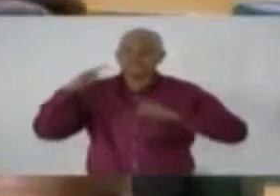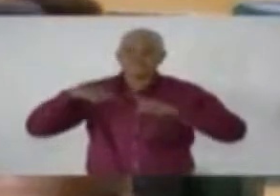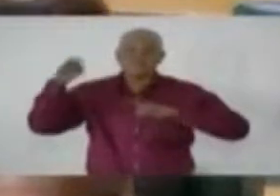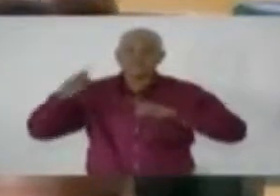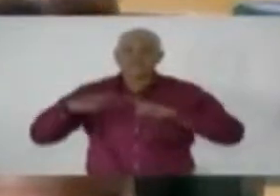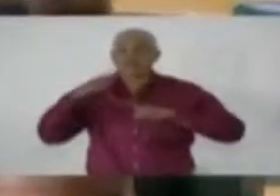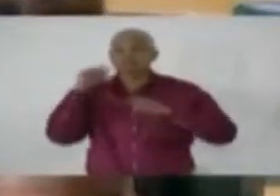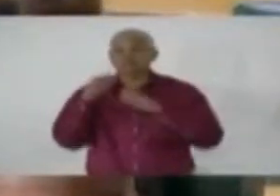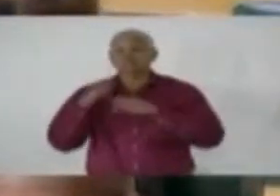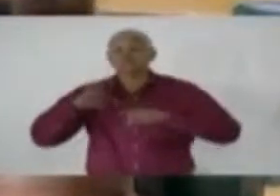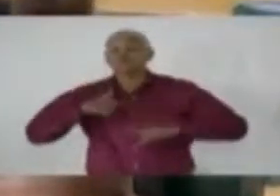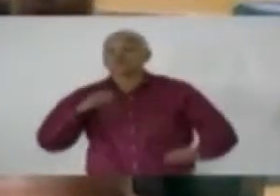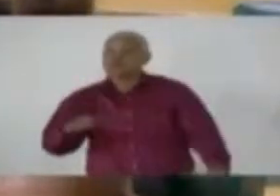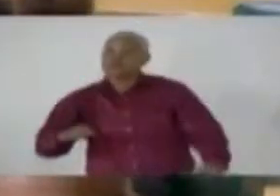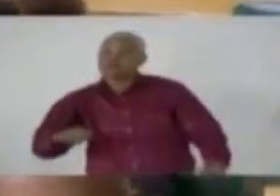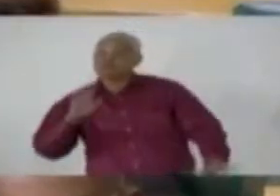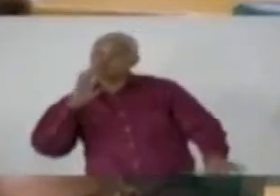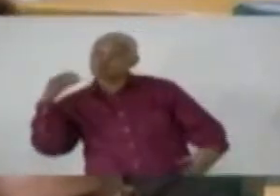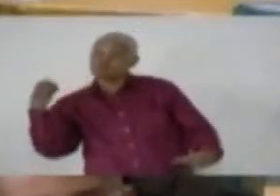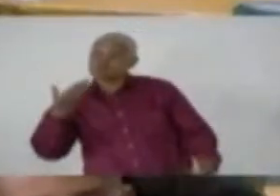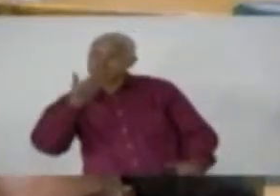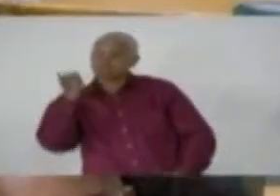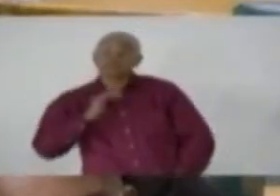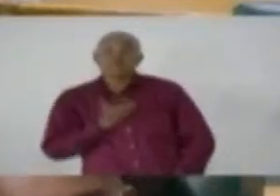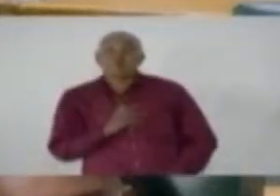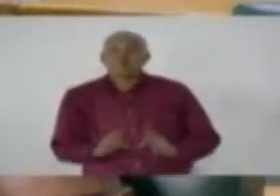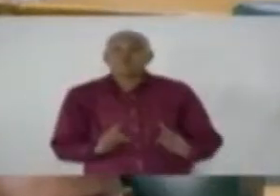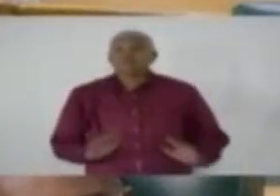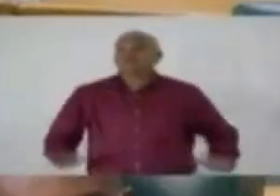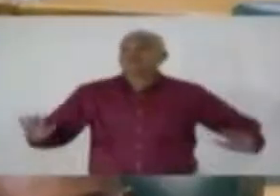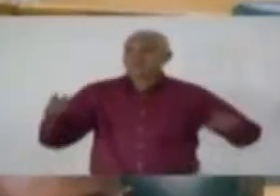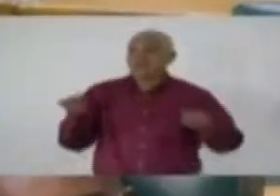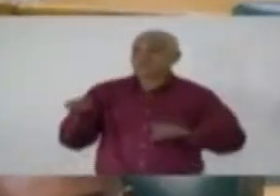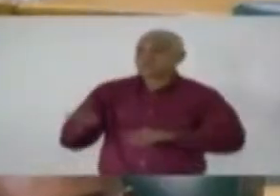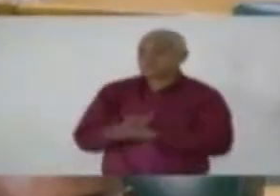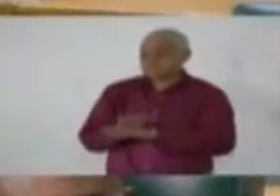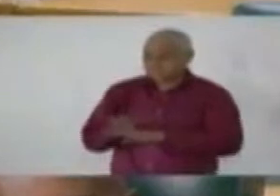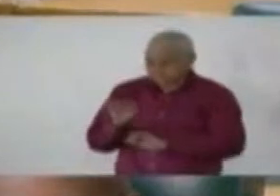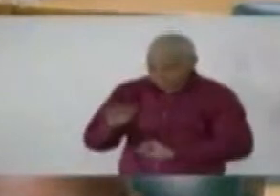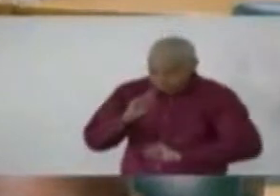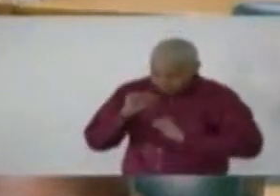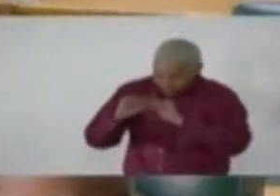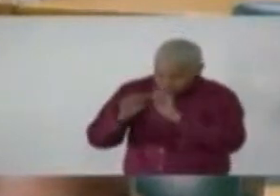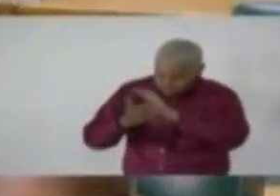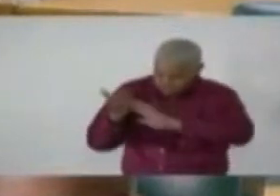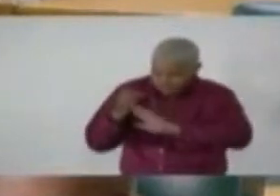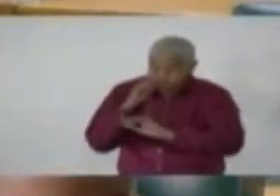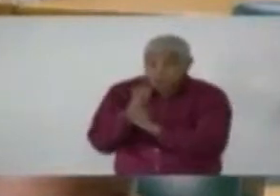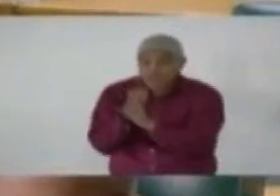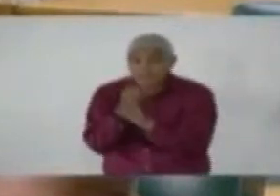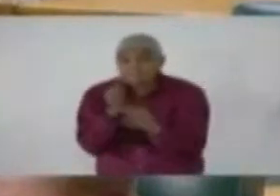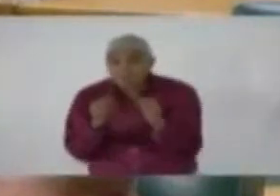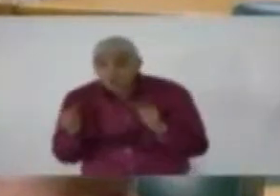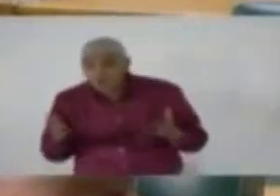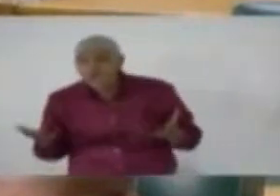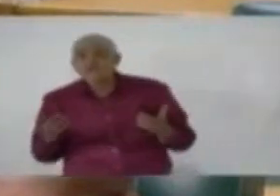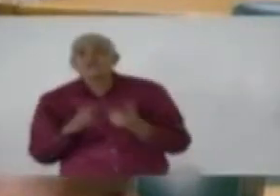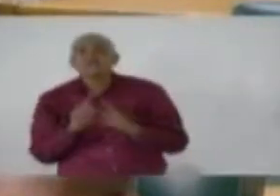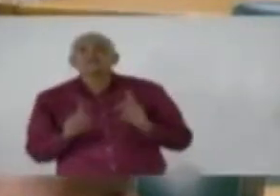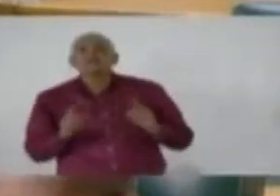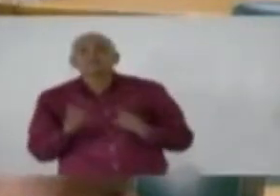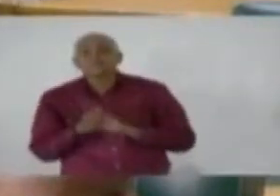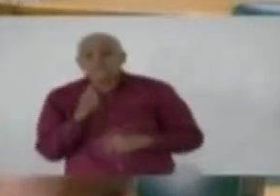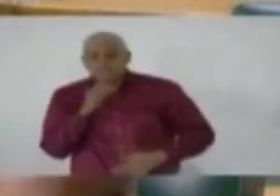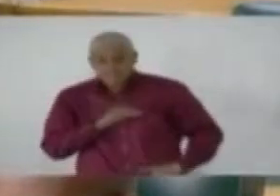ensuring that we are able to deliver the best to our people and that businesses can continue to employ persons